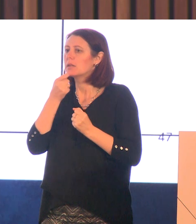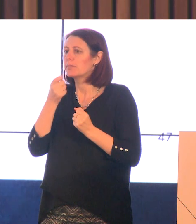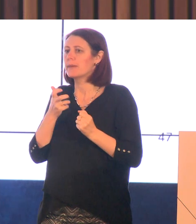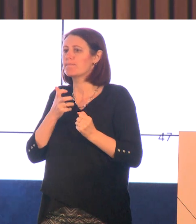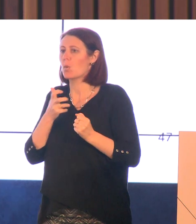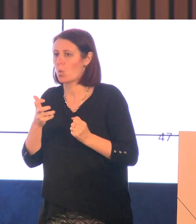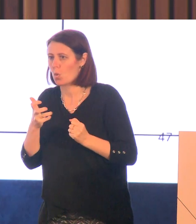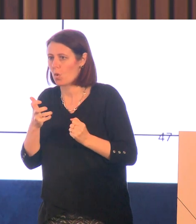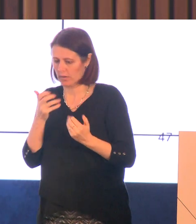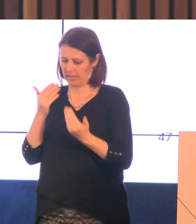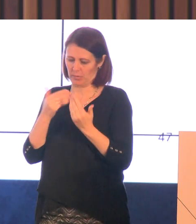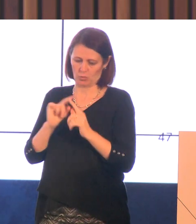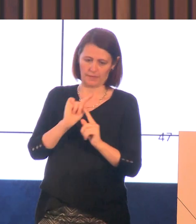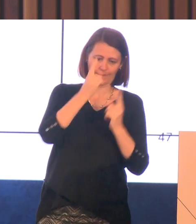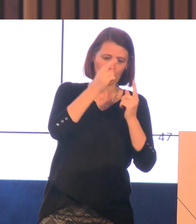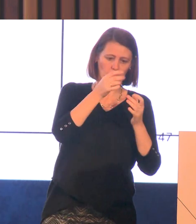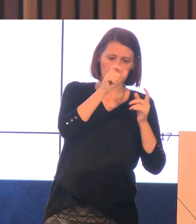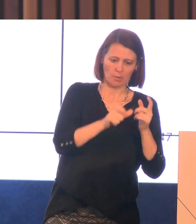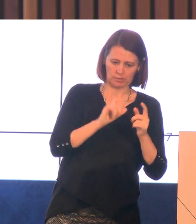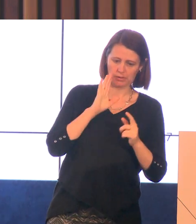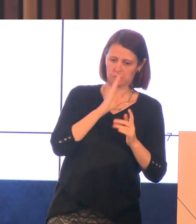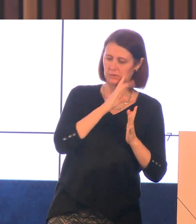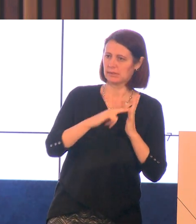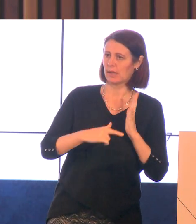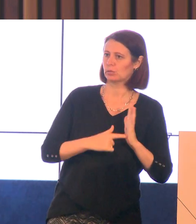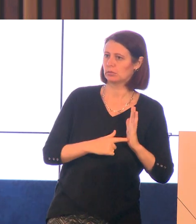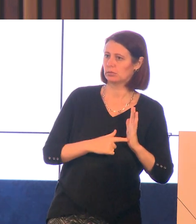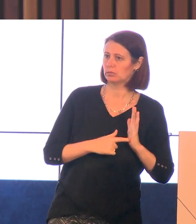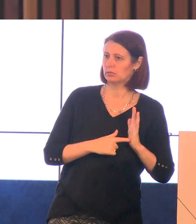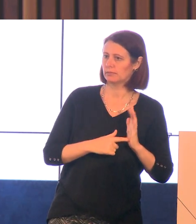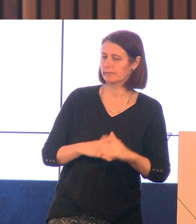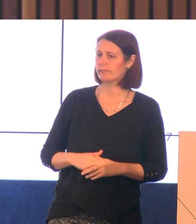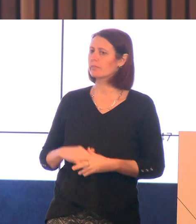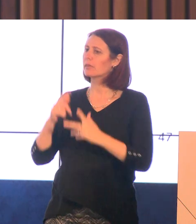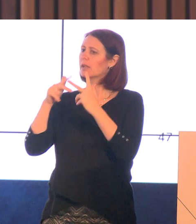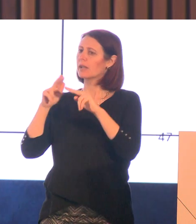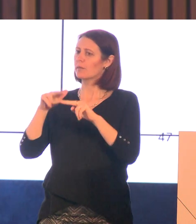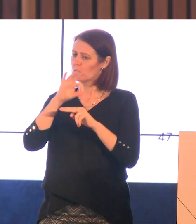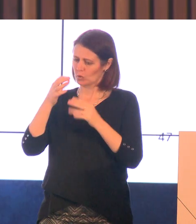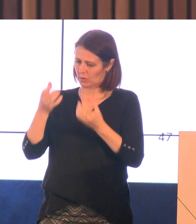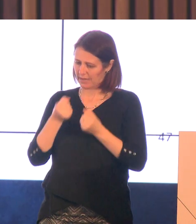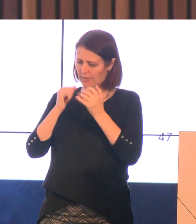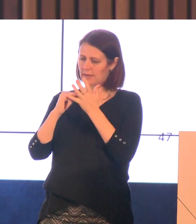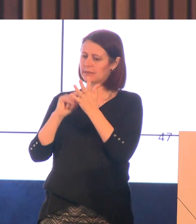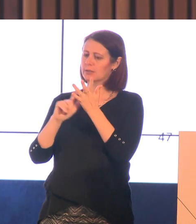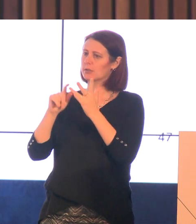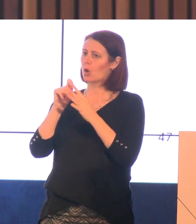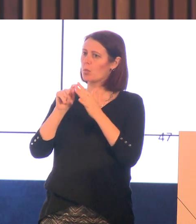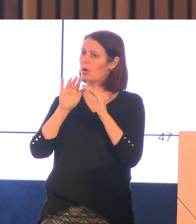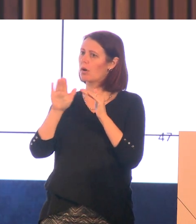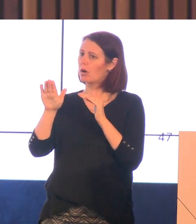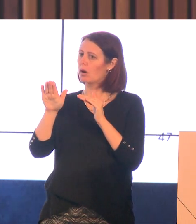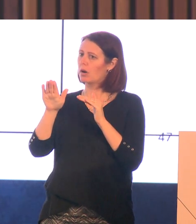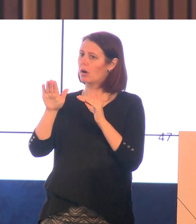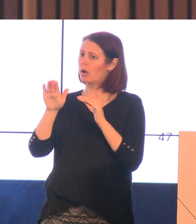more than the first person who misses out. If we don't get that slope, what we're going